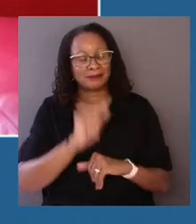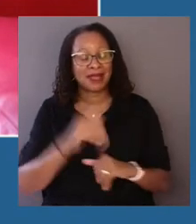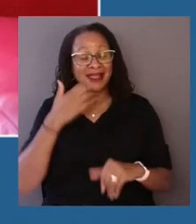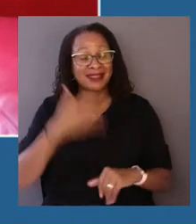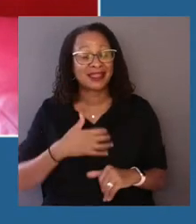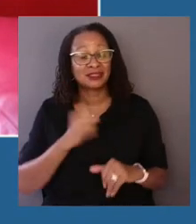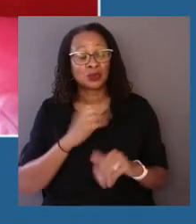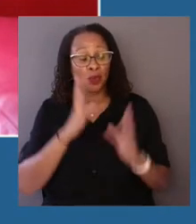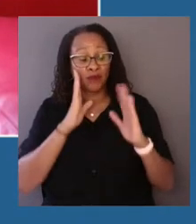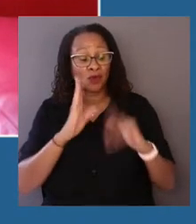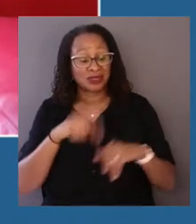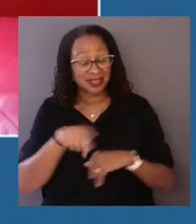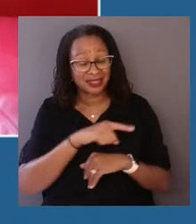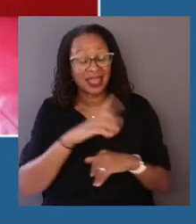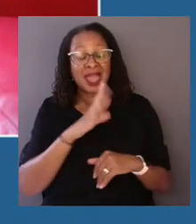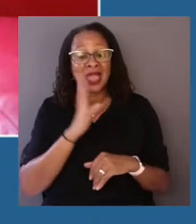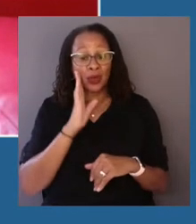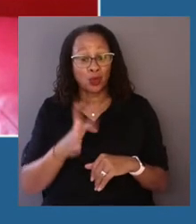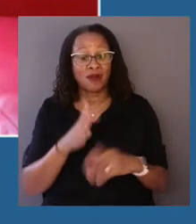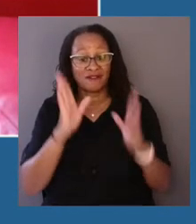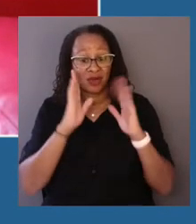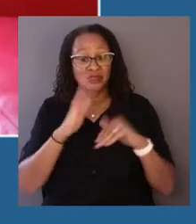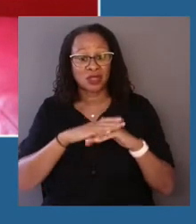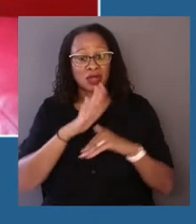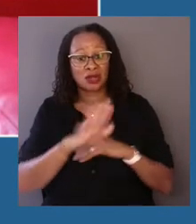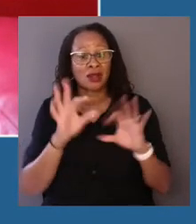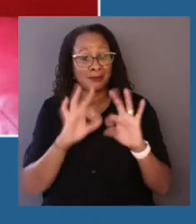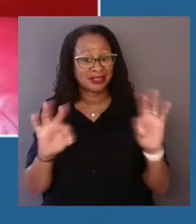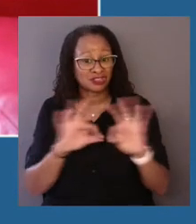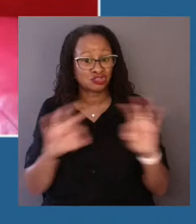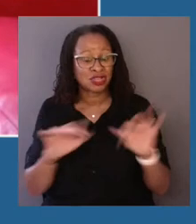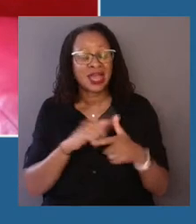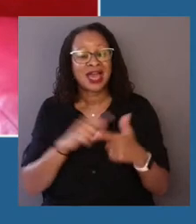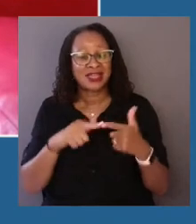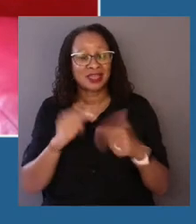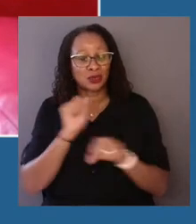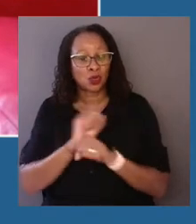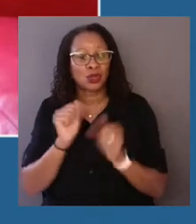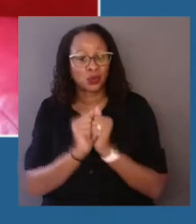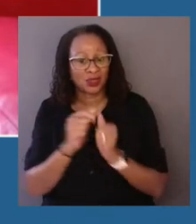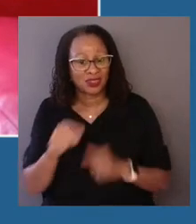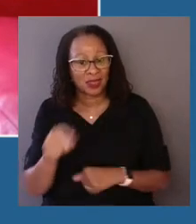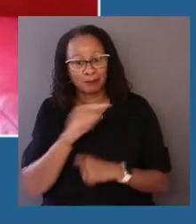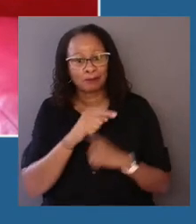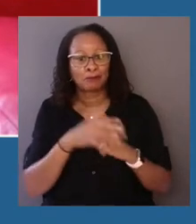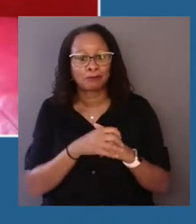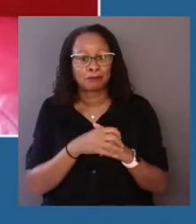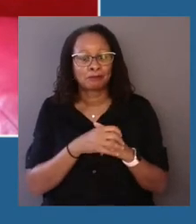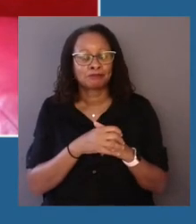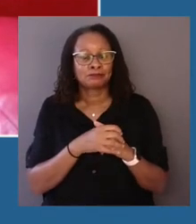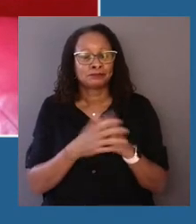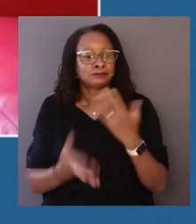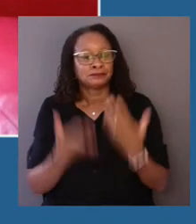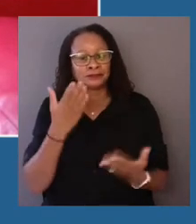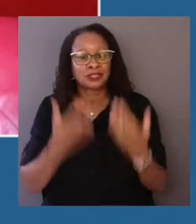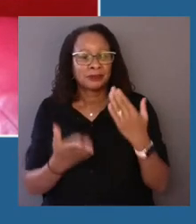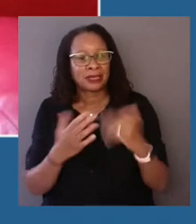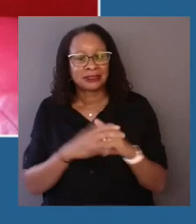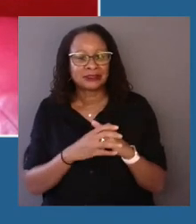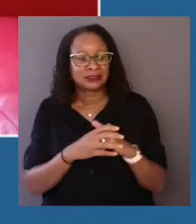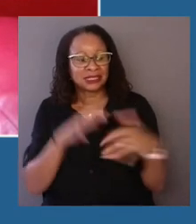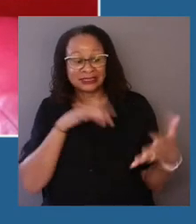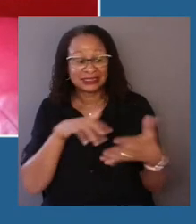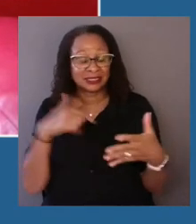there on our messaging and then working with them. It might be a study we did a